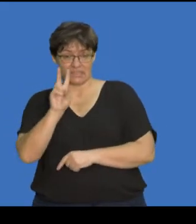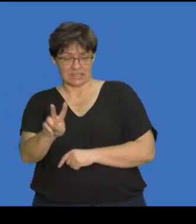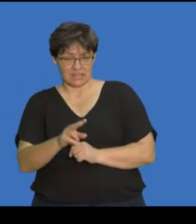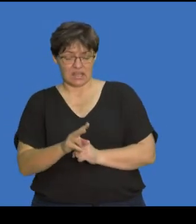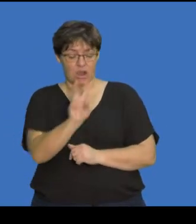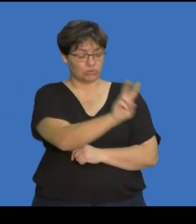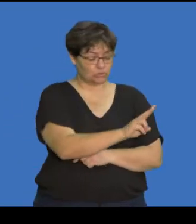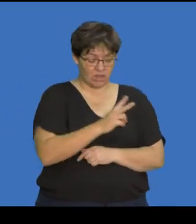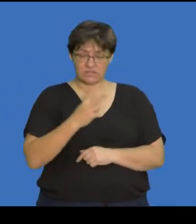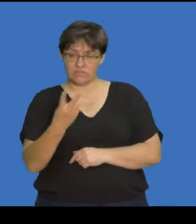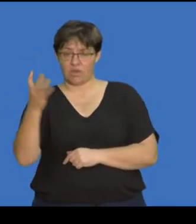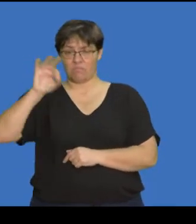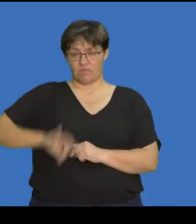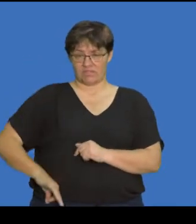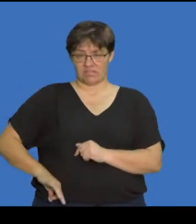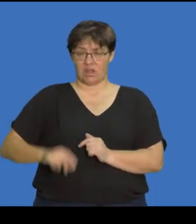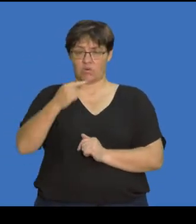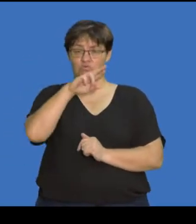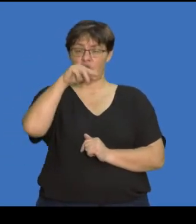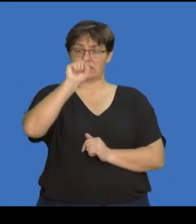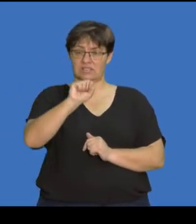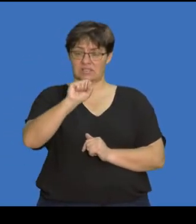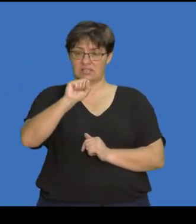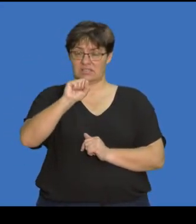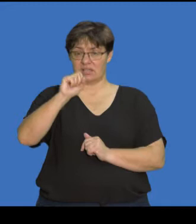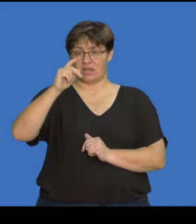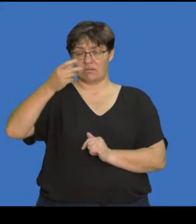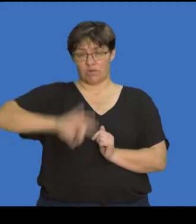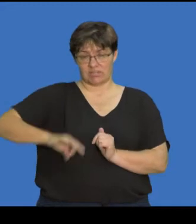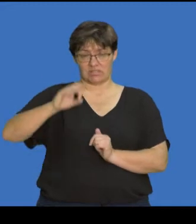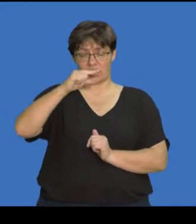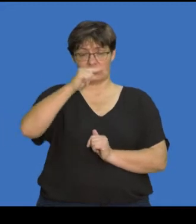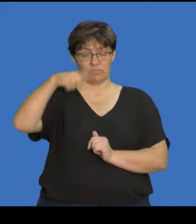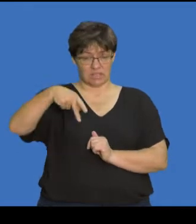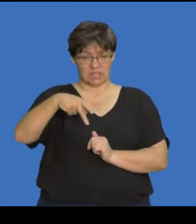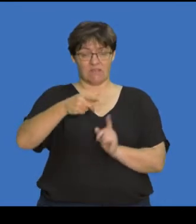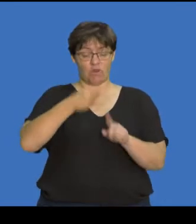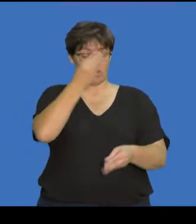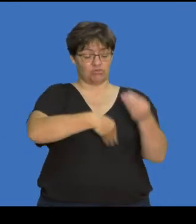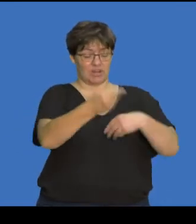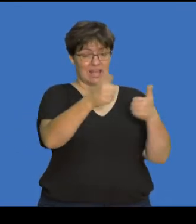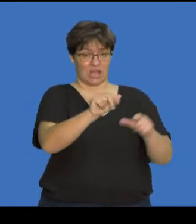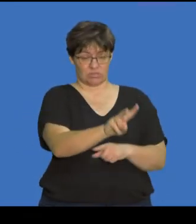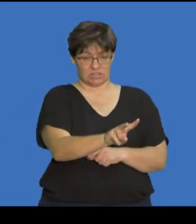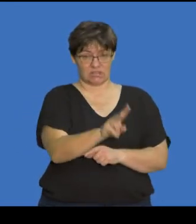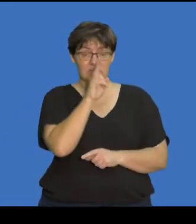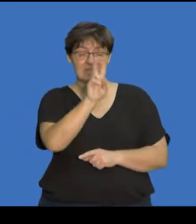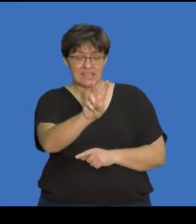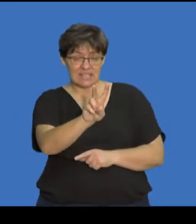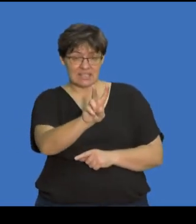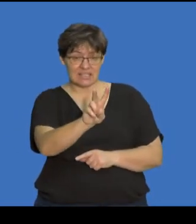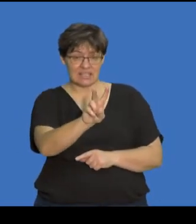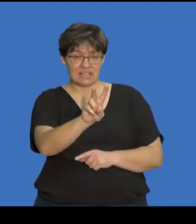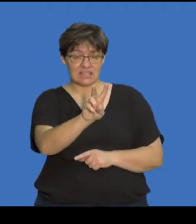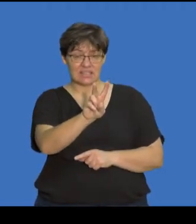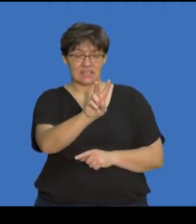your profit, your gross profit that is, from your trading account. You can see here, watch, you are debiting